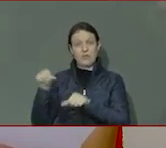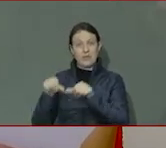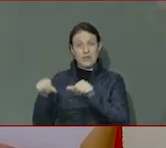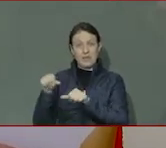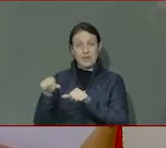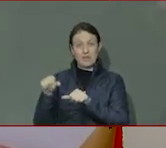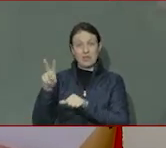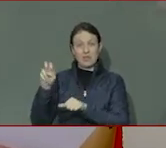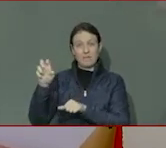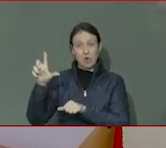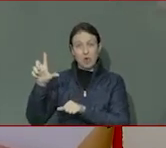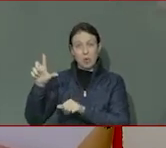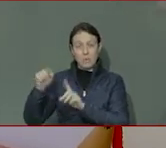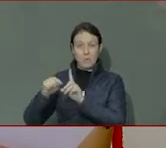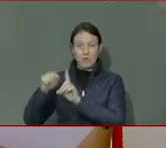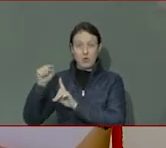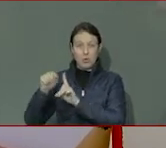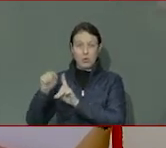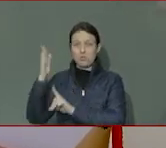volume. Happy with that?